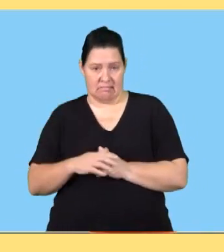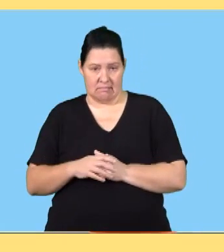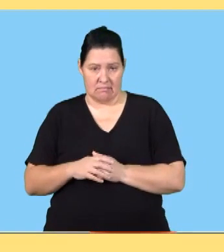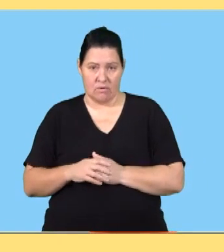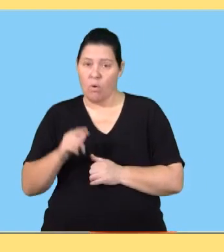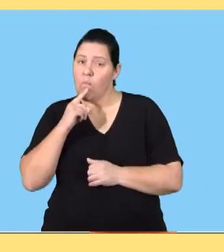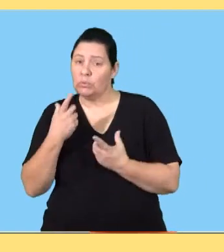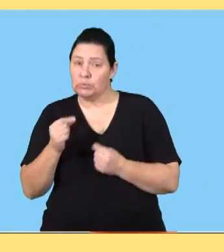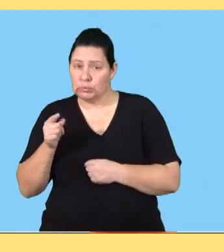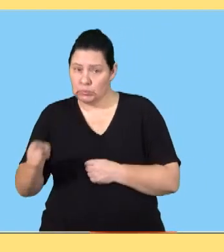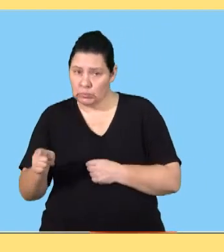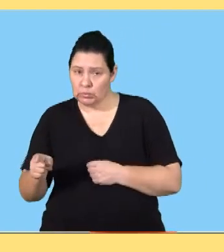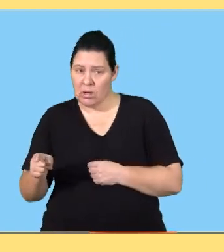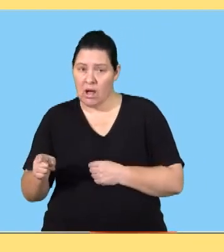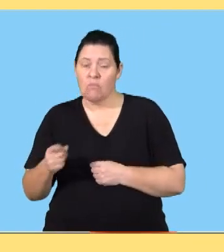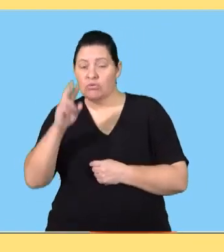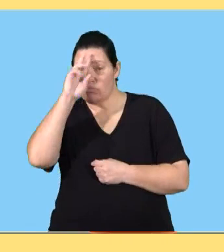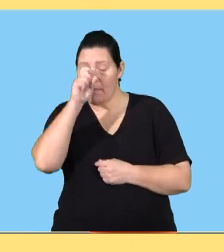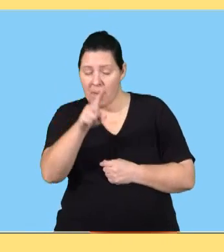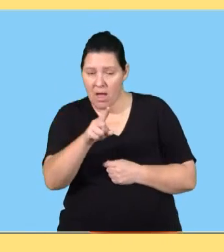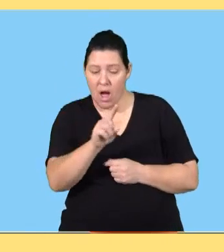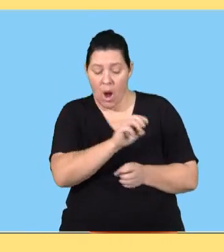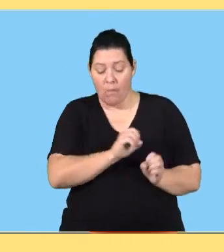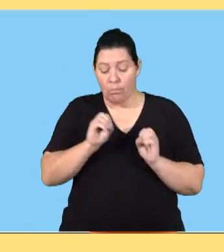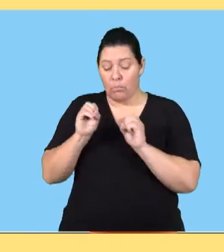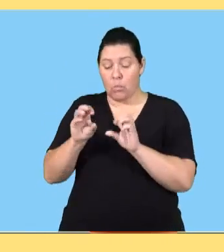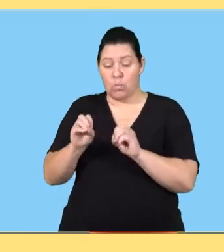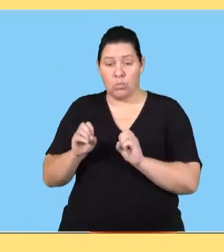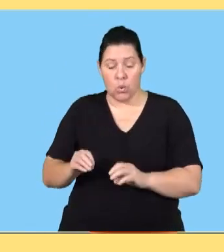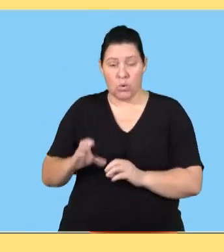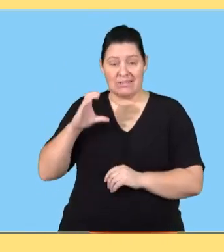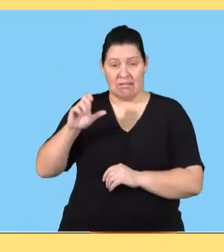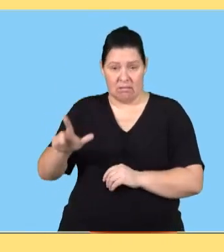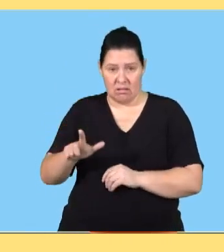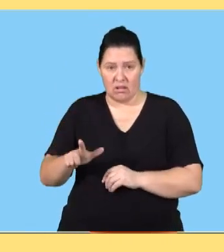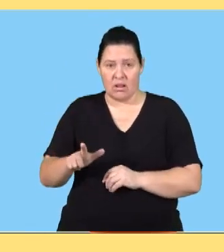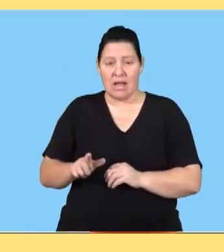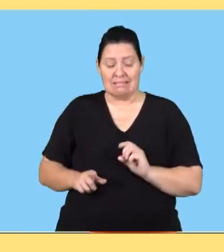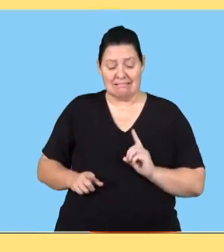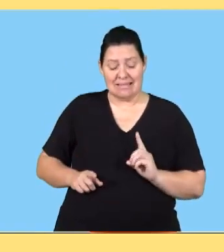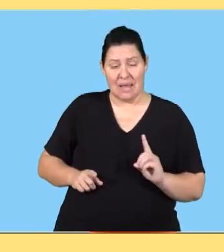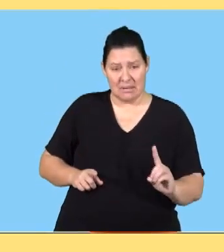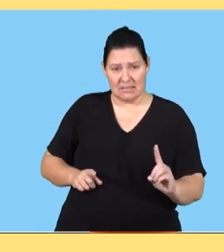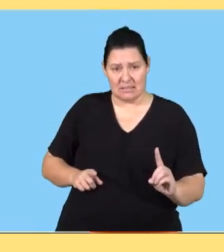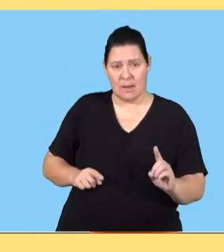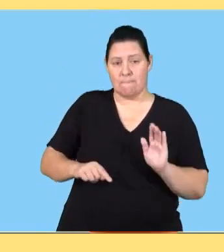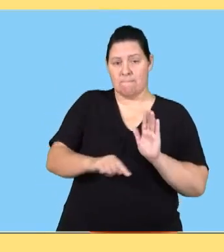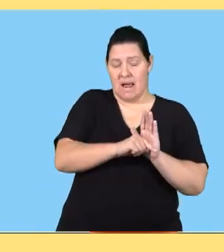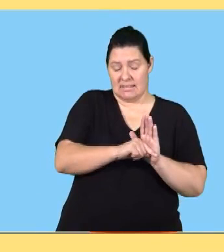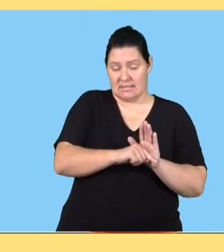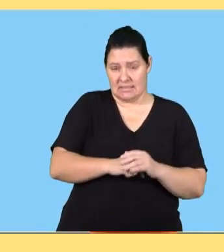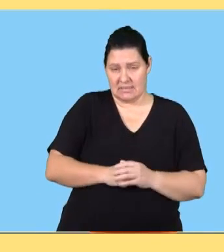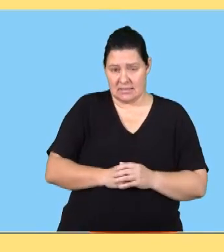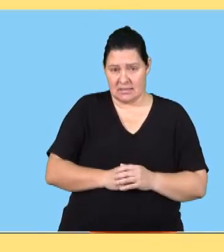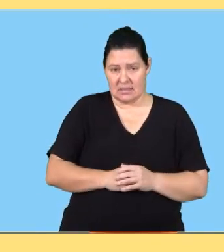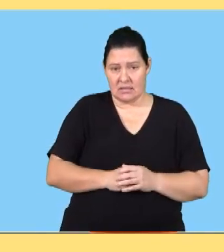When you do that, it is important for you to remember that when you post into the creditors ledger, the debit is a minus.